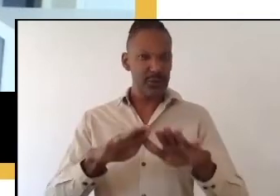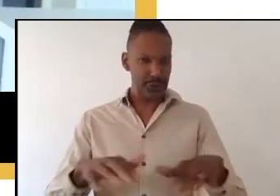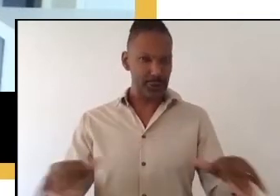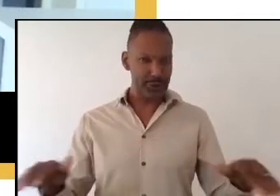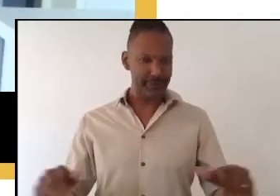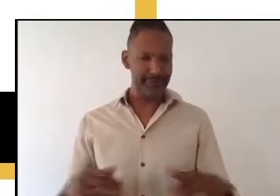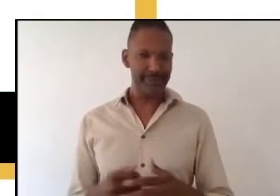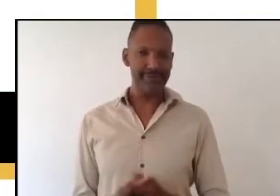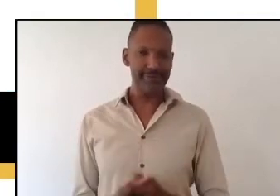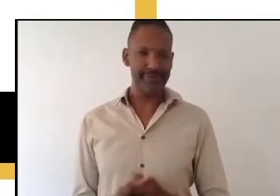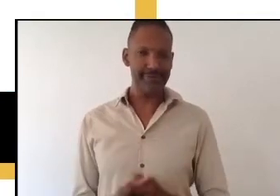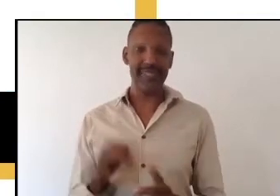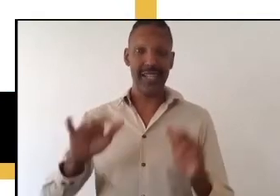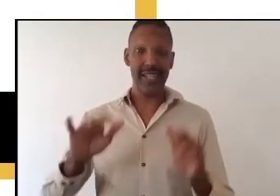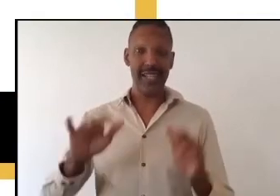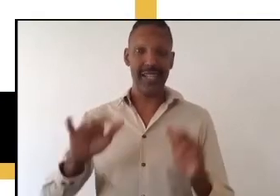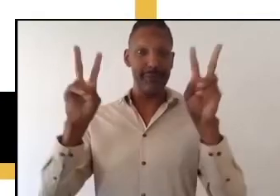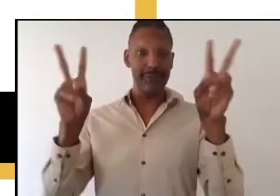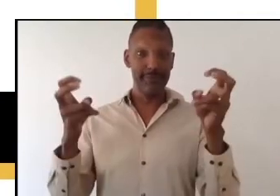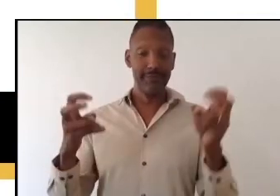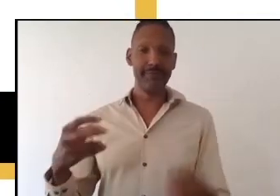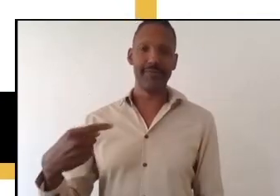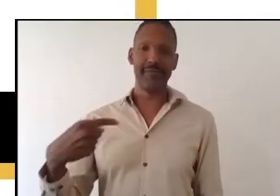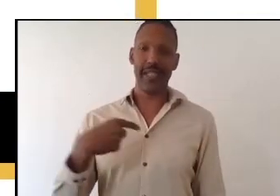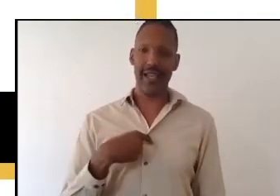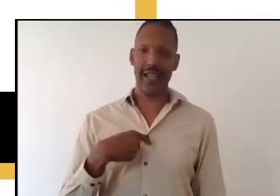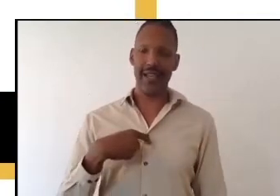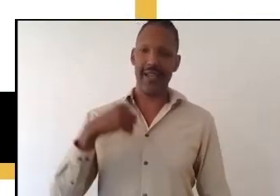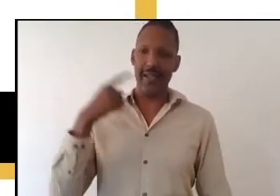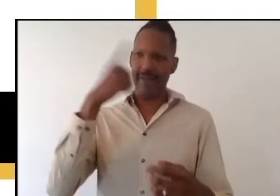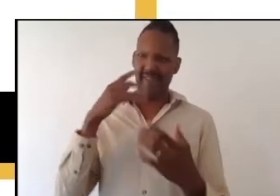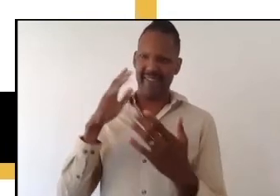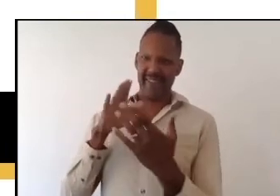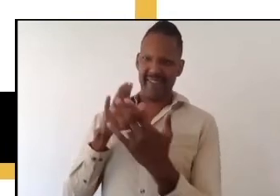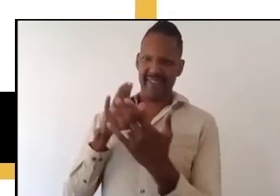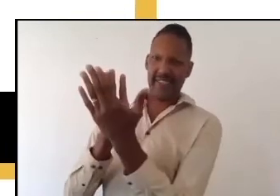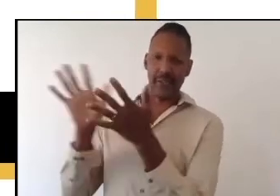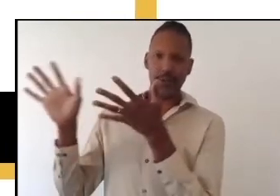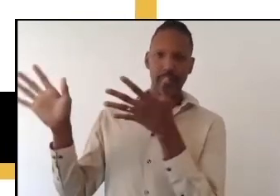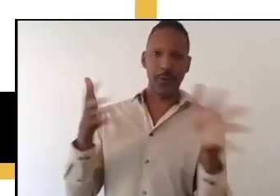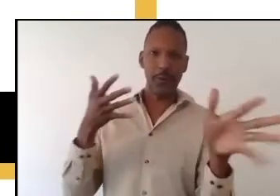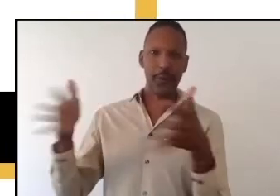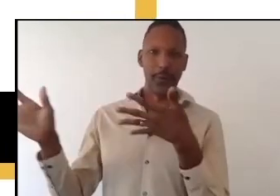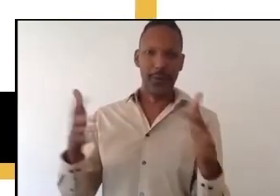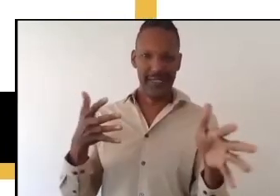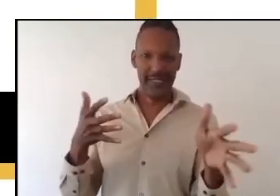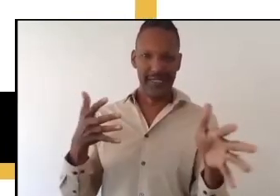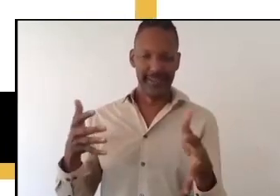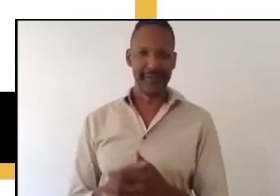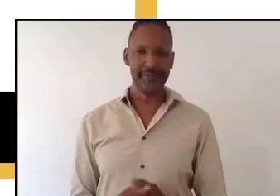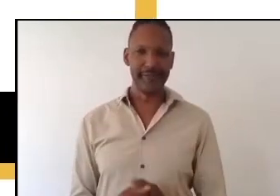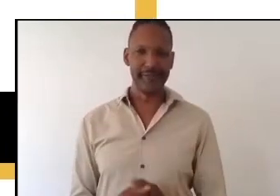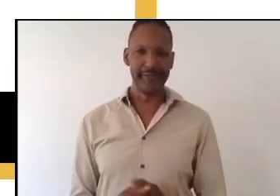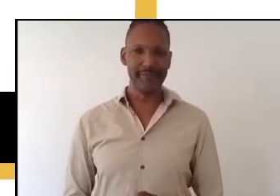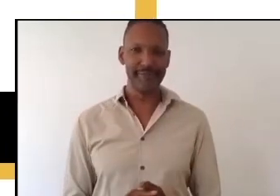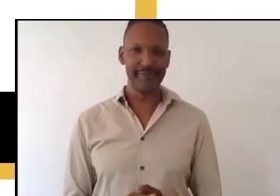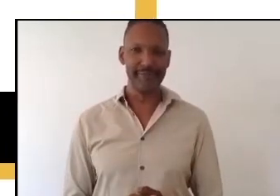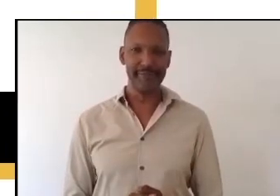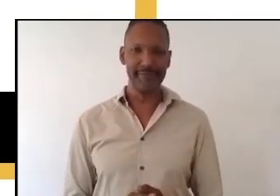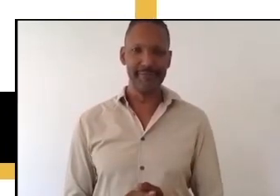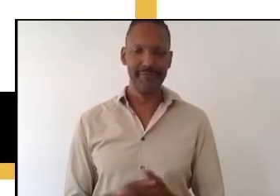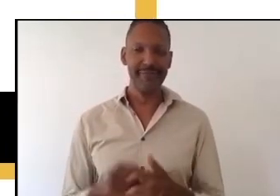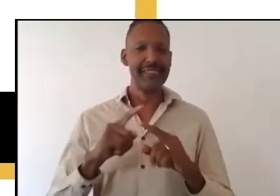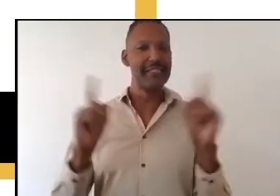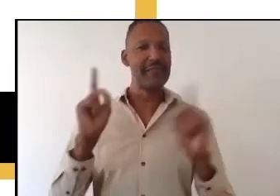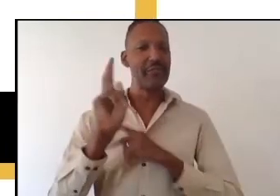books for young children, I Face the Wind. And it's a different kind of book. It's not the kind